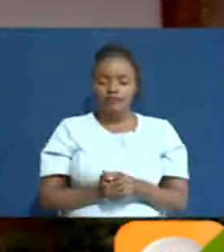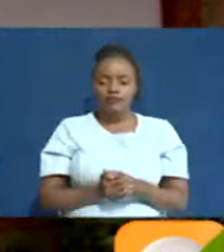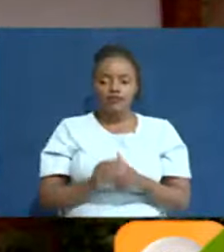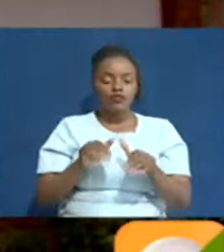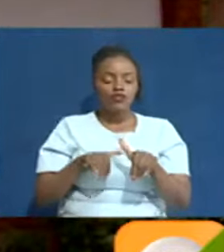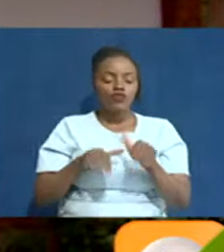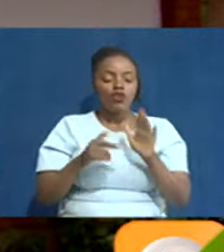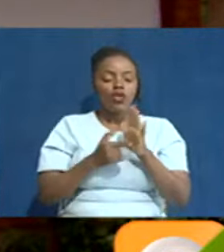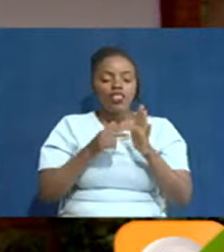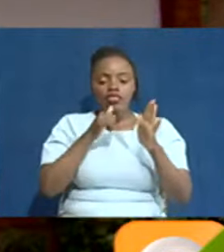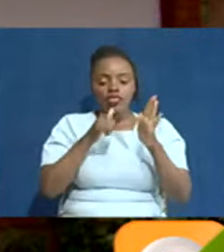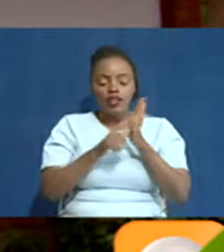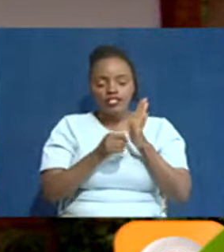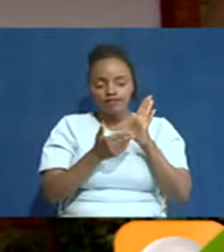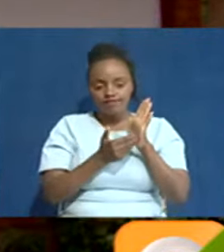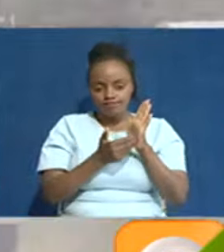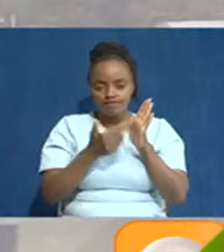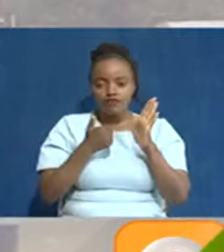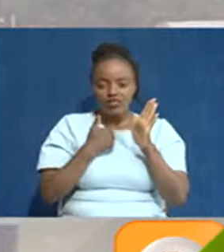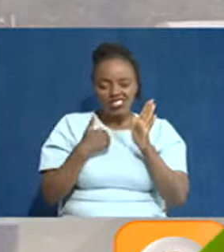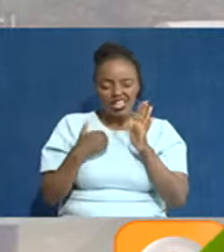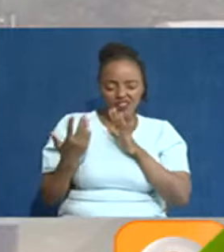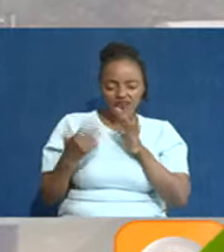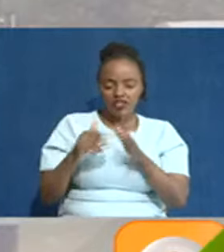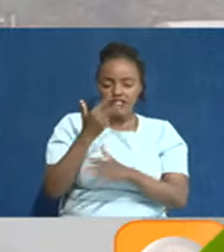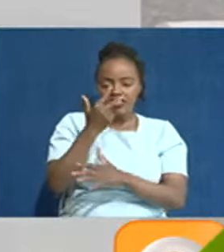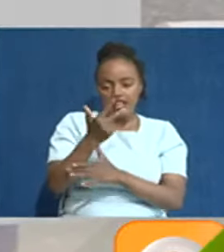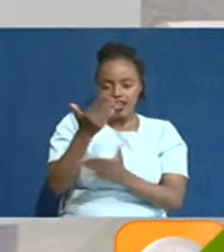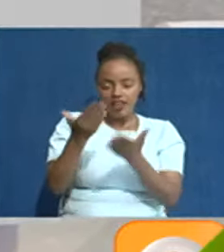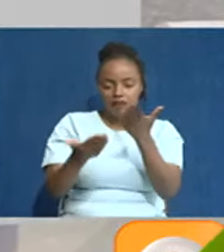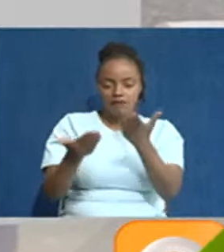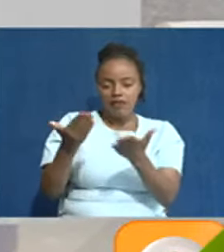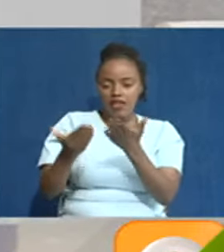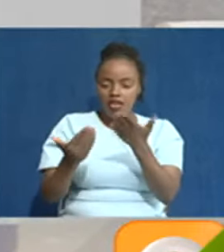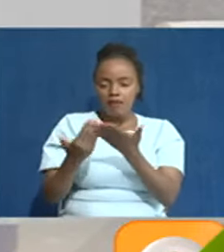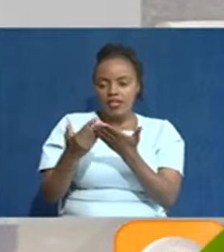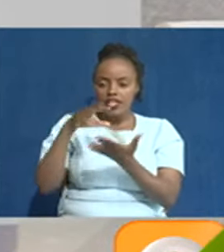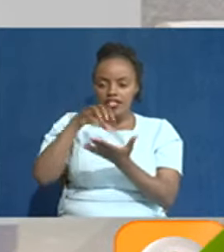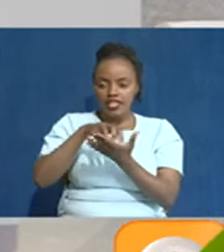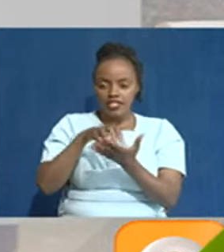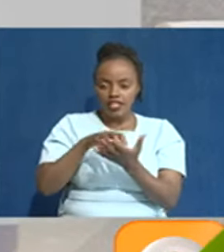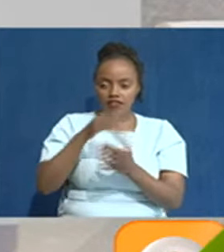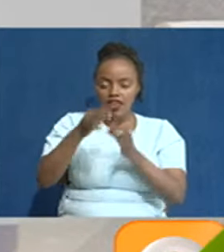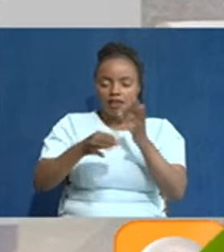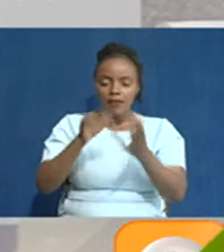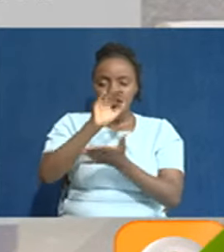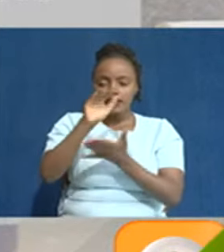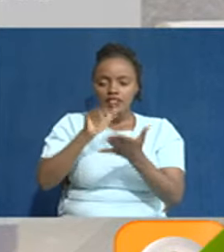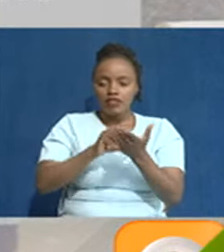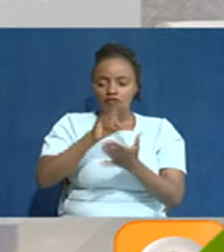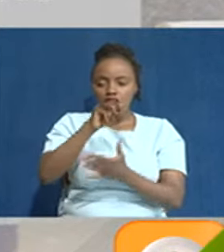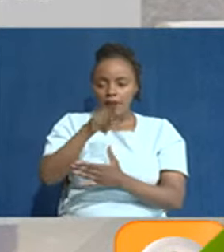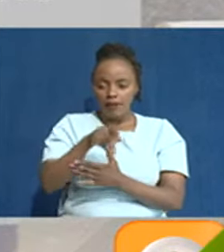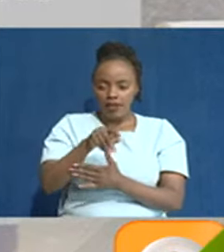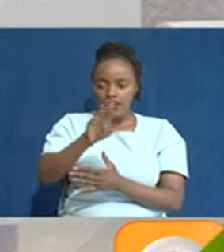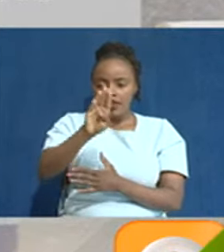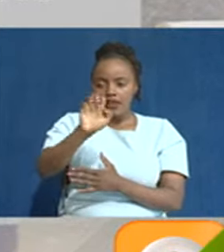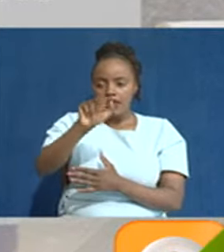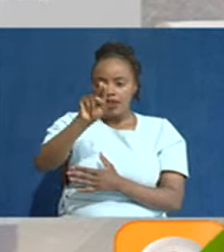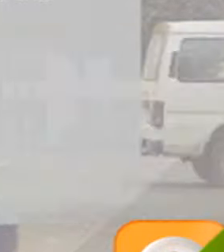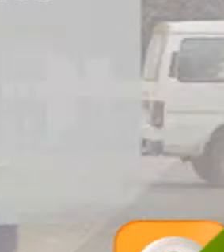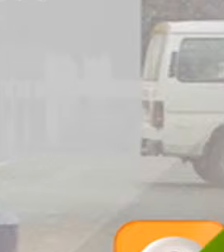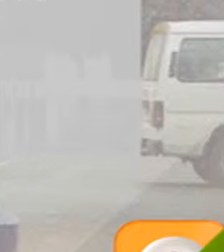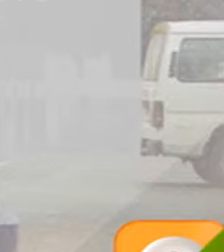According to the letter, there are at least three probable charges against Embakasi Central MP Benjamin